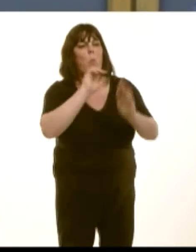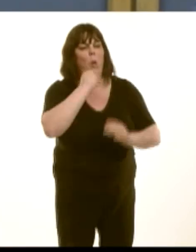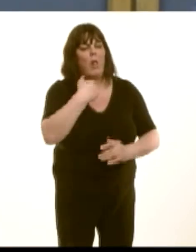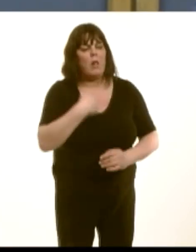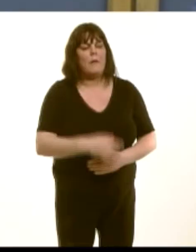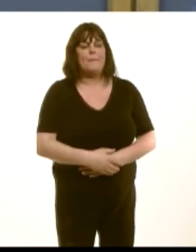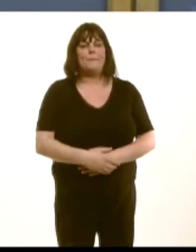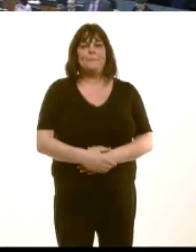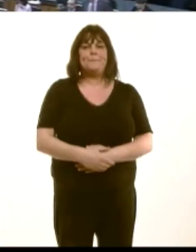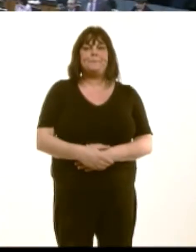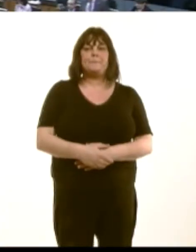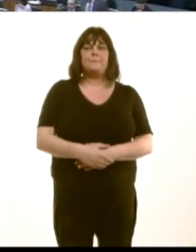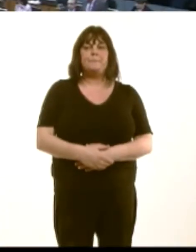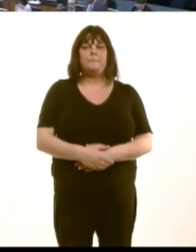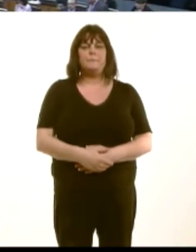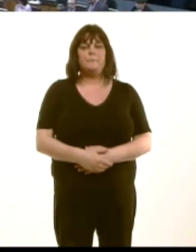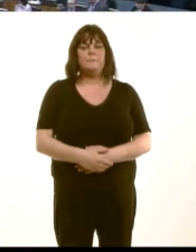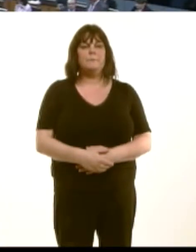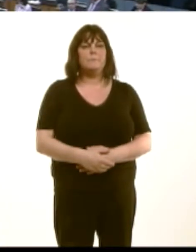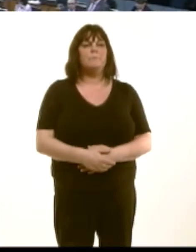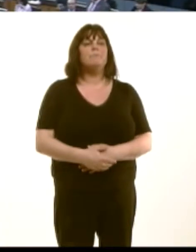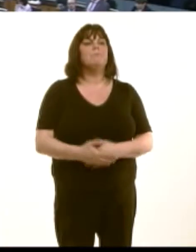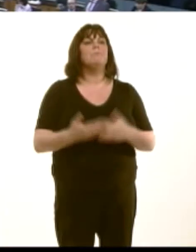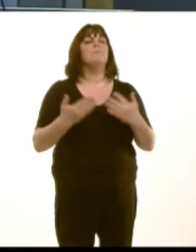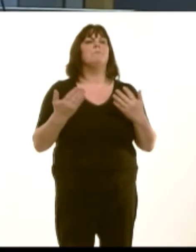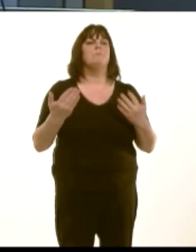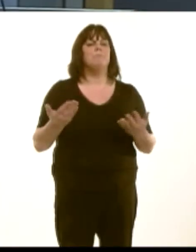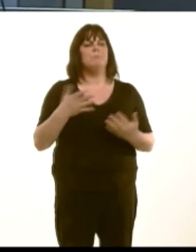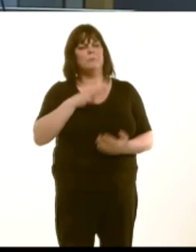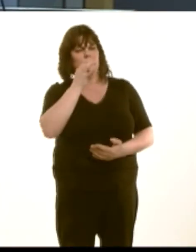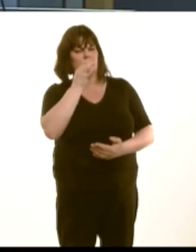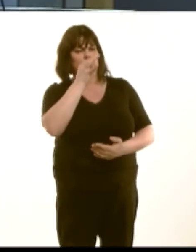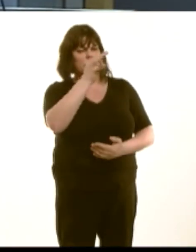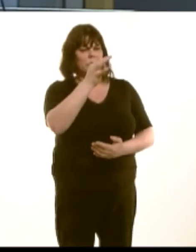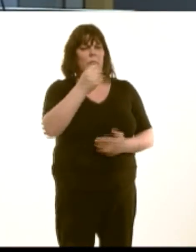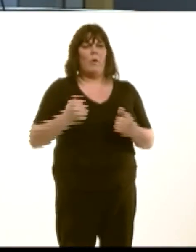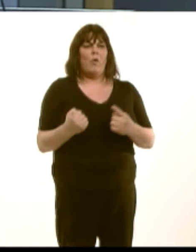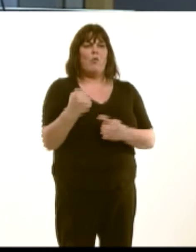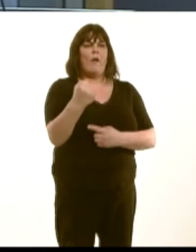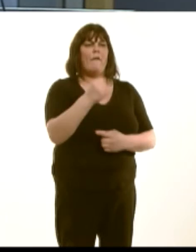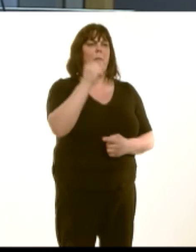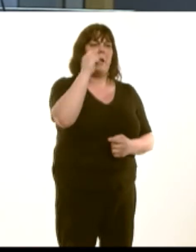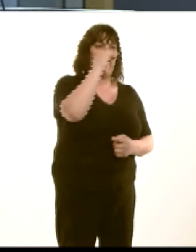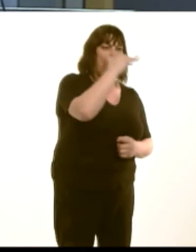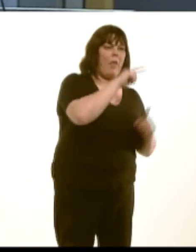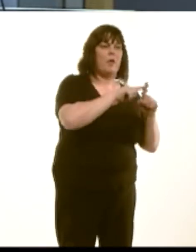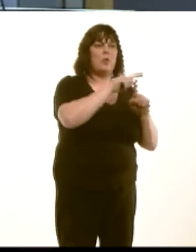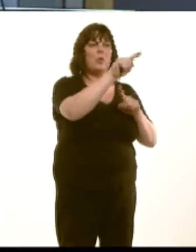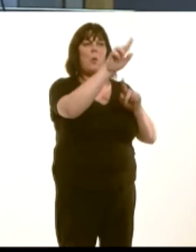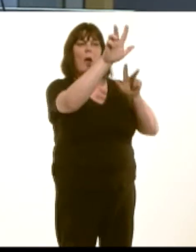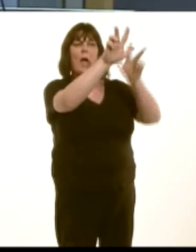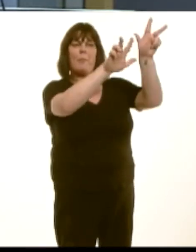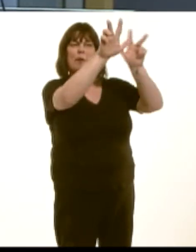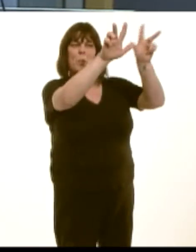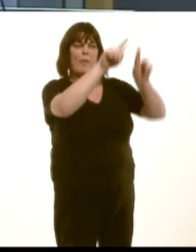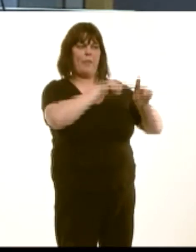Thomas. Diolch, Llywydd. Thank you, Presiding Officer. When the rail line between Carmarthen and Aberystwyth was closed, First Minister,